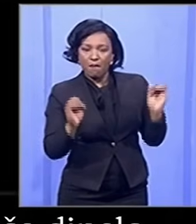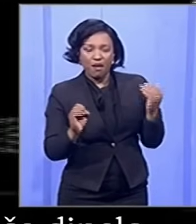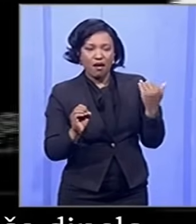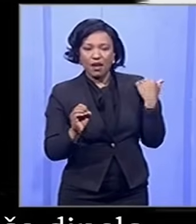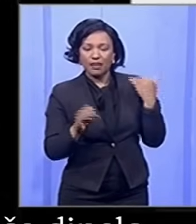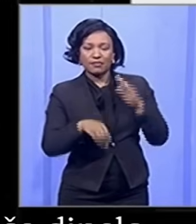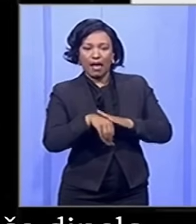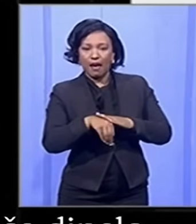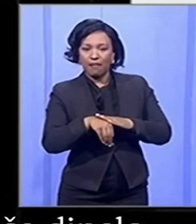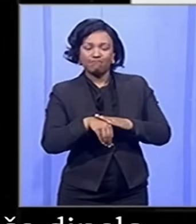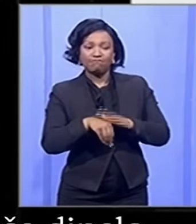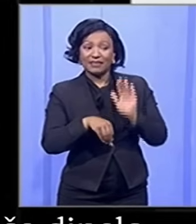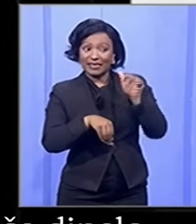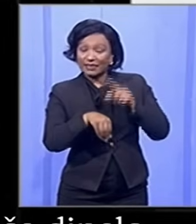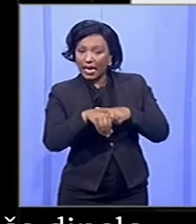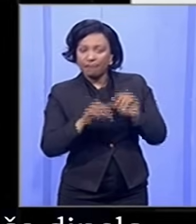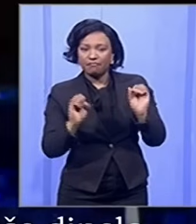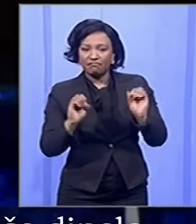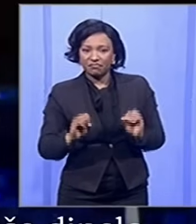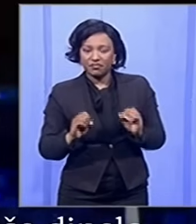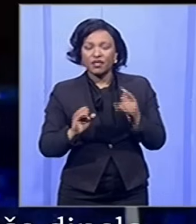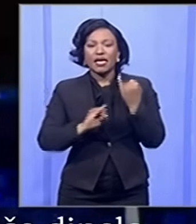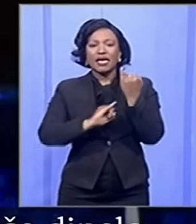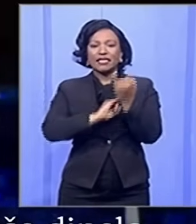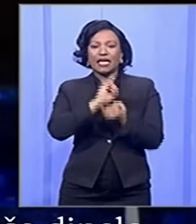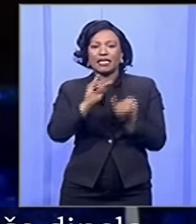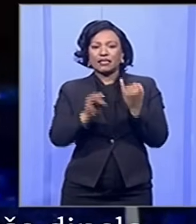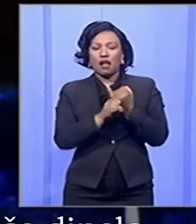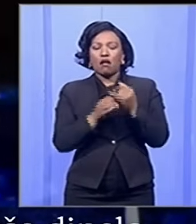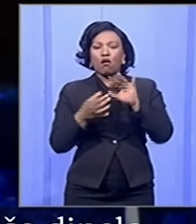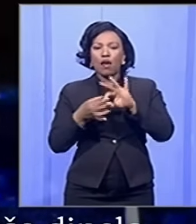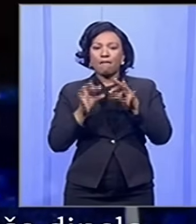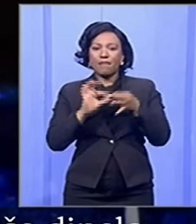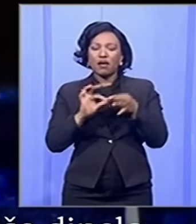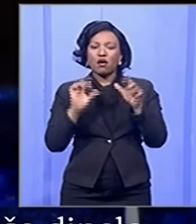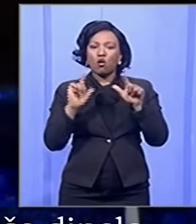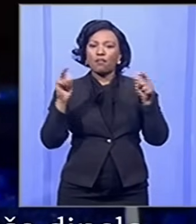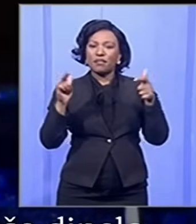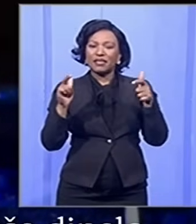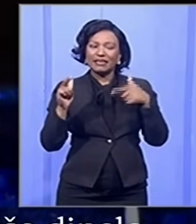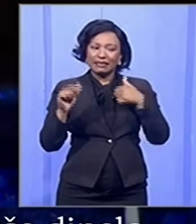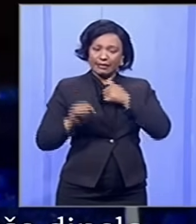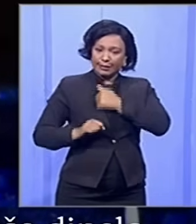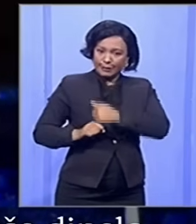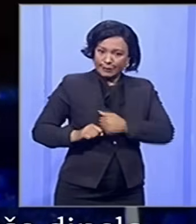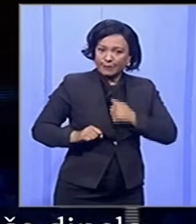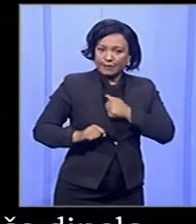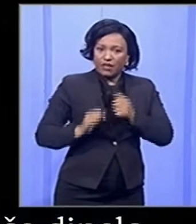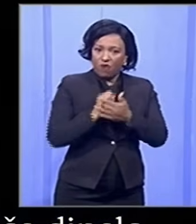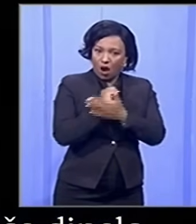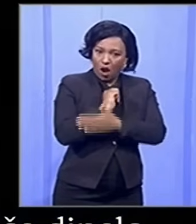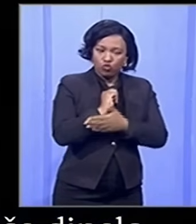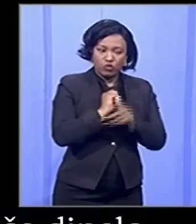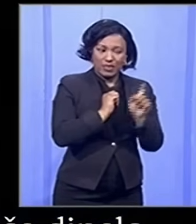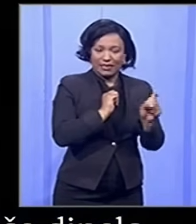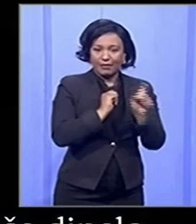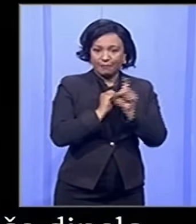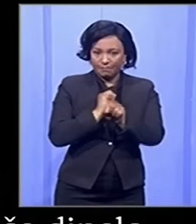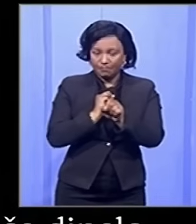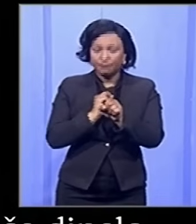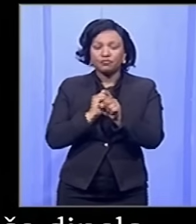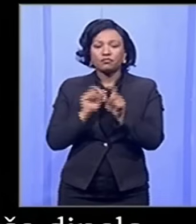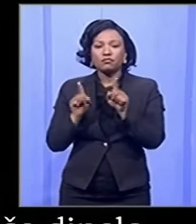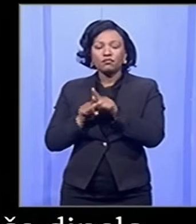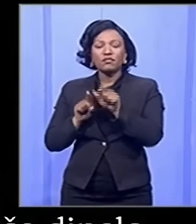direga. Mokgatlo wa International Olympic Committee le ona o kgopetše tshwarelo. Ka lehlakoreng le lengwe go bile